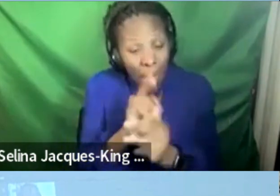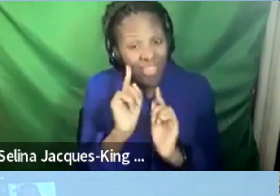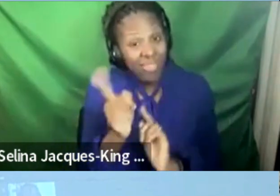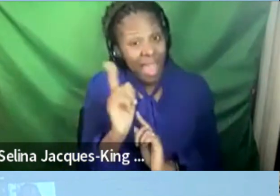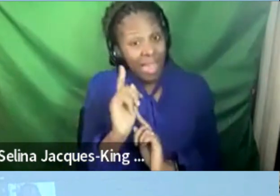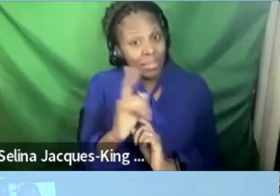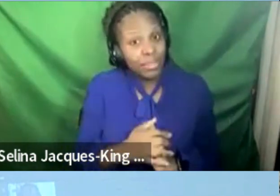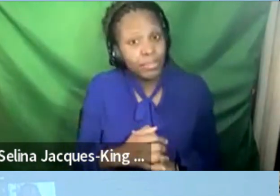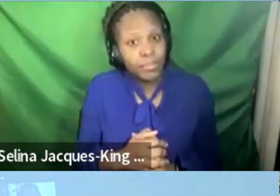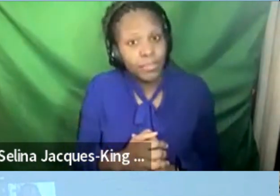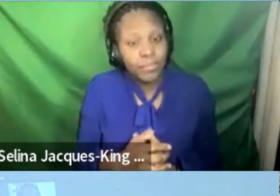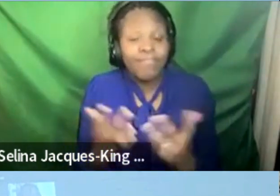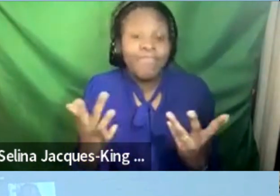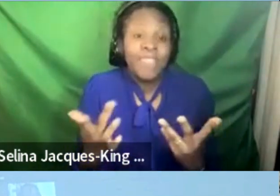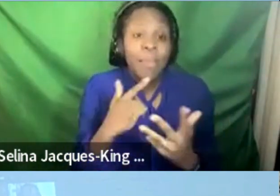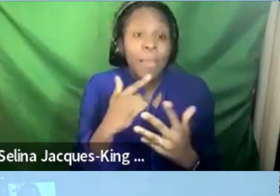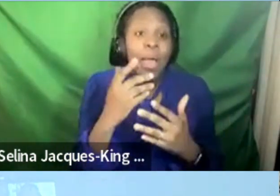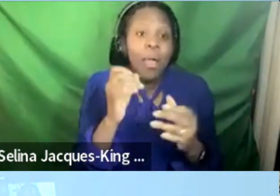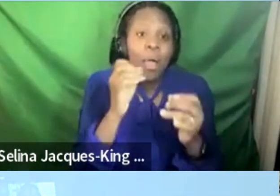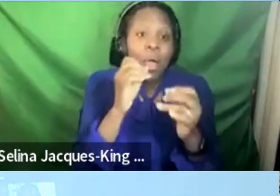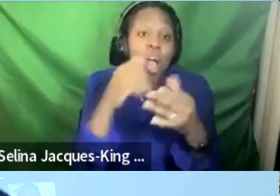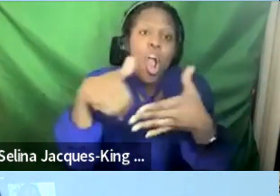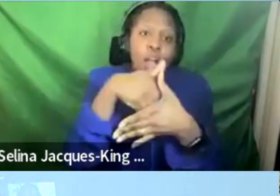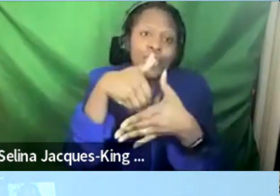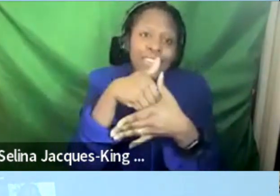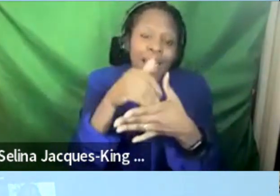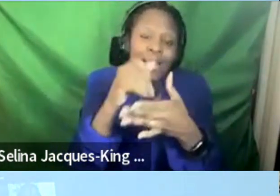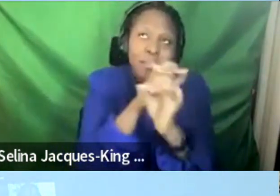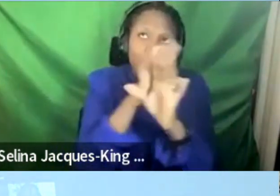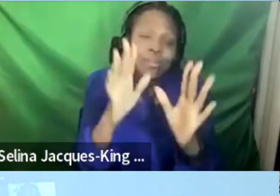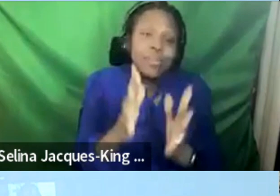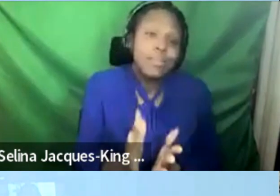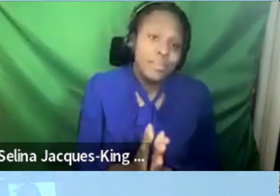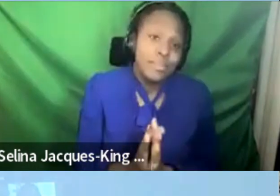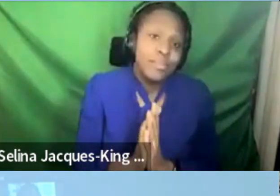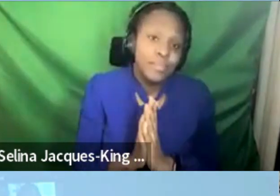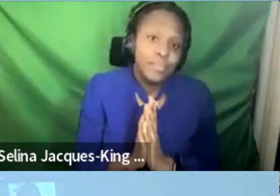about it's again about context, isn't it? The